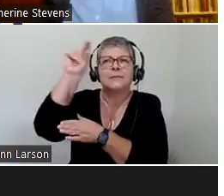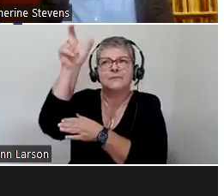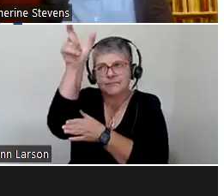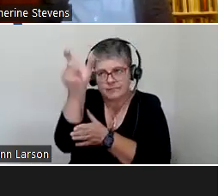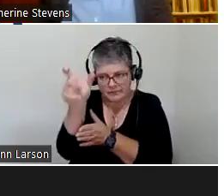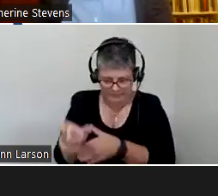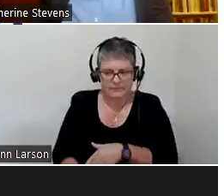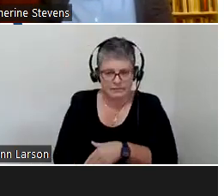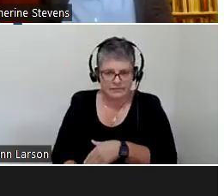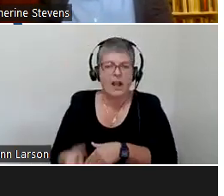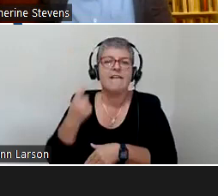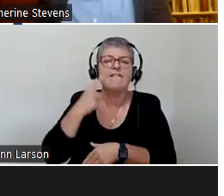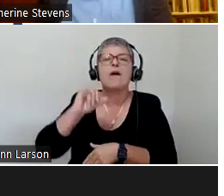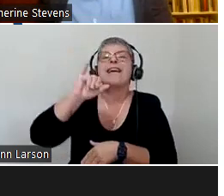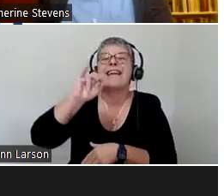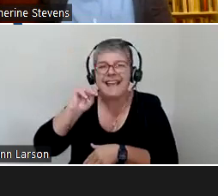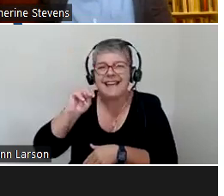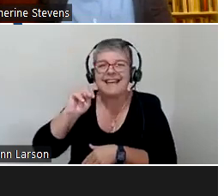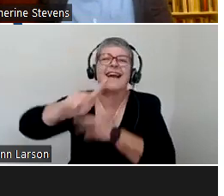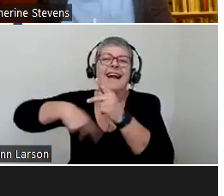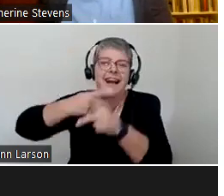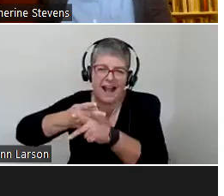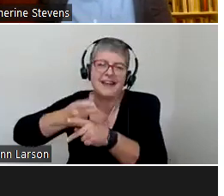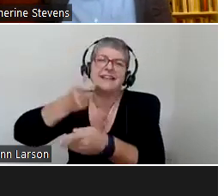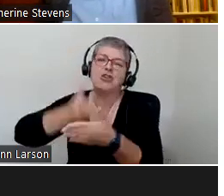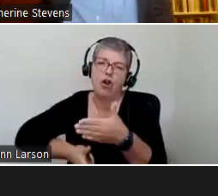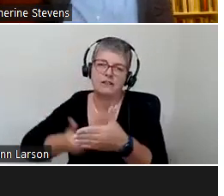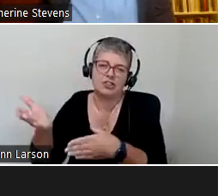your in-kind cost share.